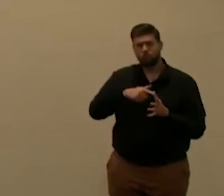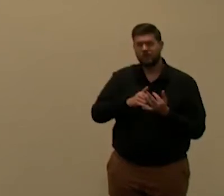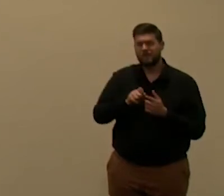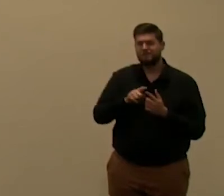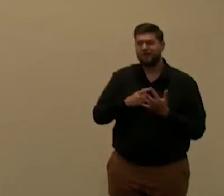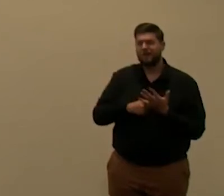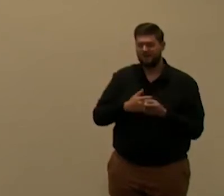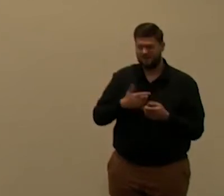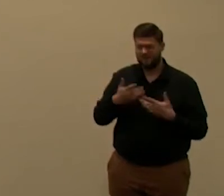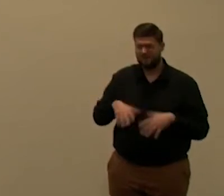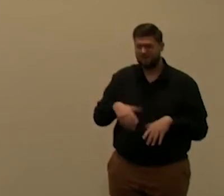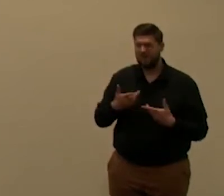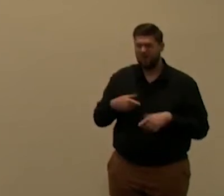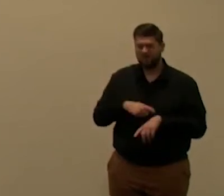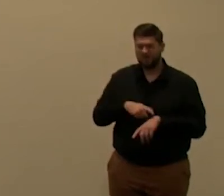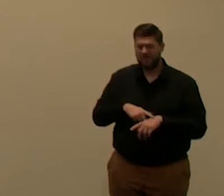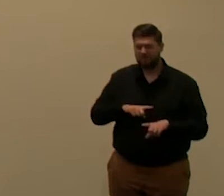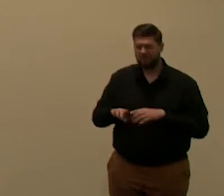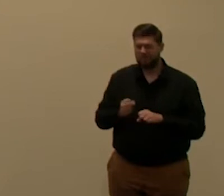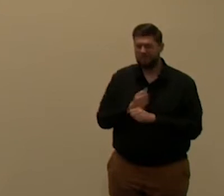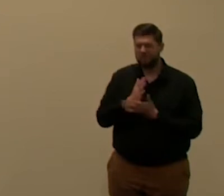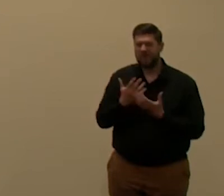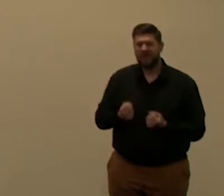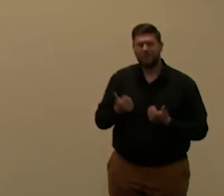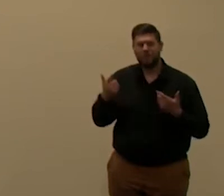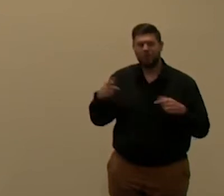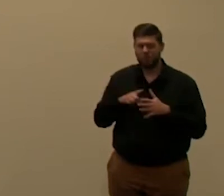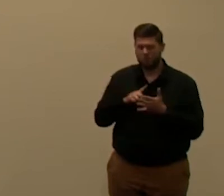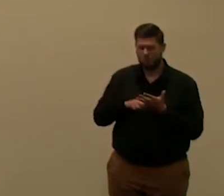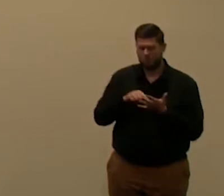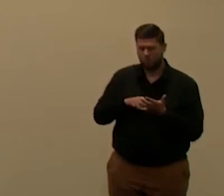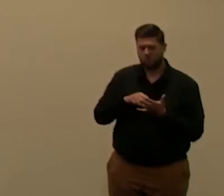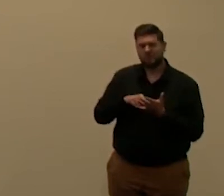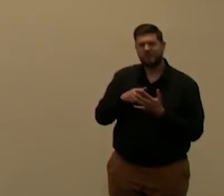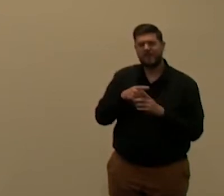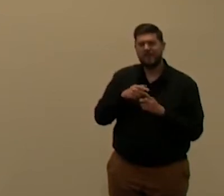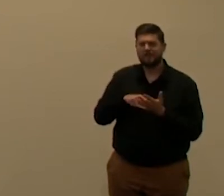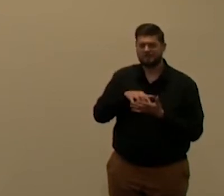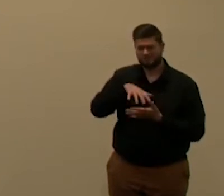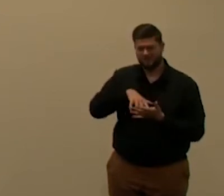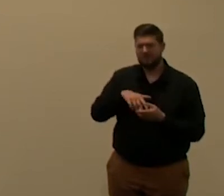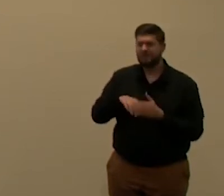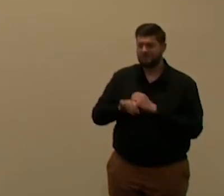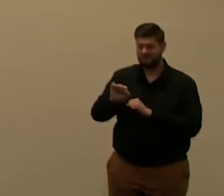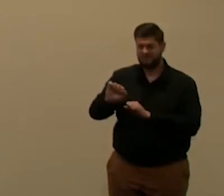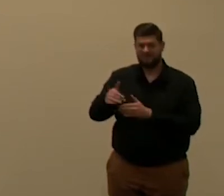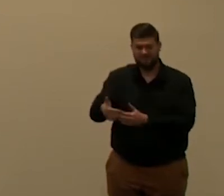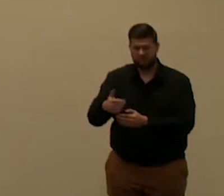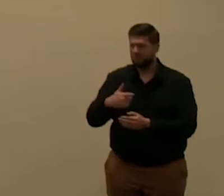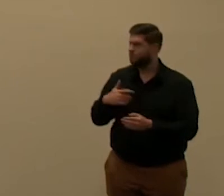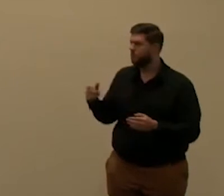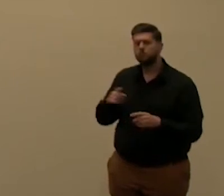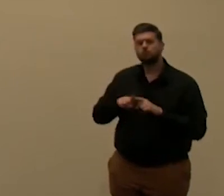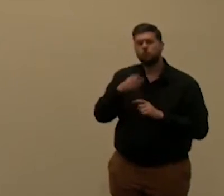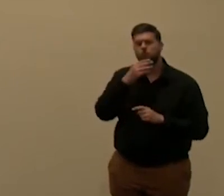time making sure that he's got good alt text in his session. Use inclusive language, not